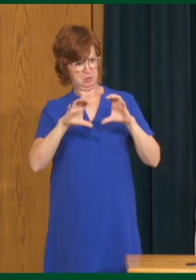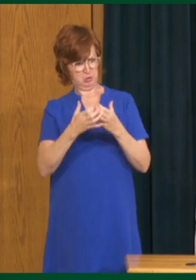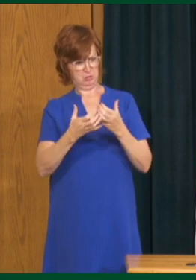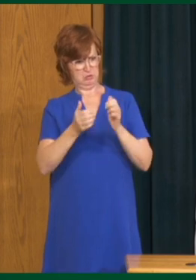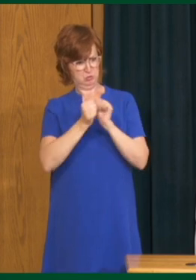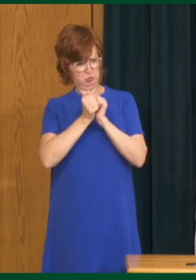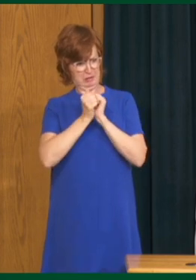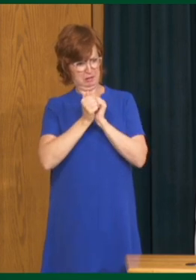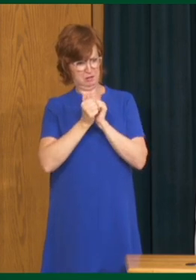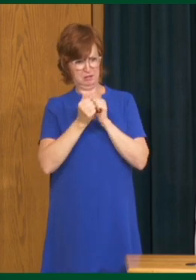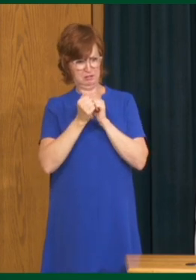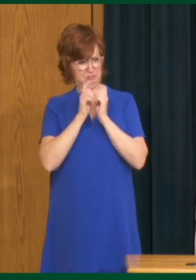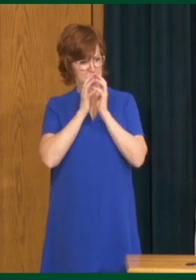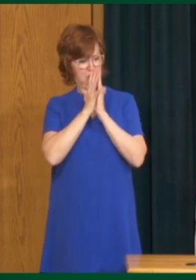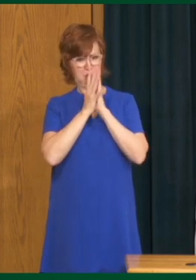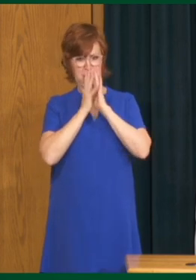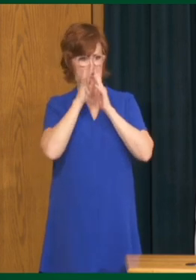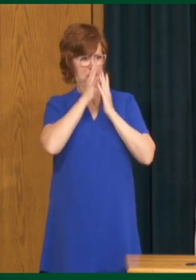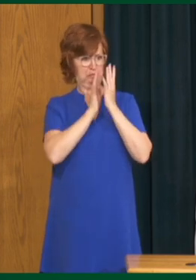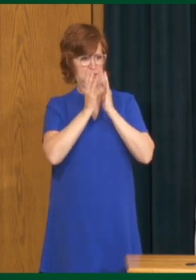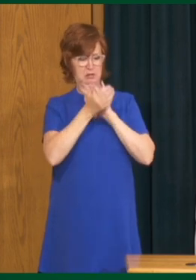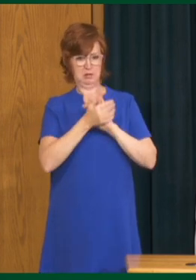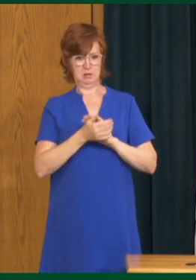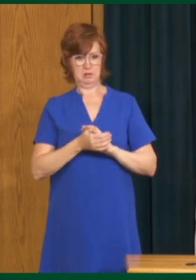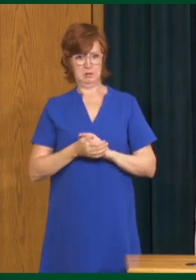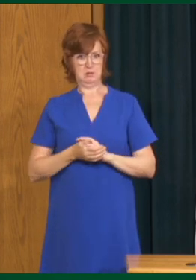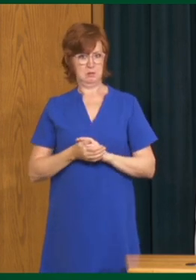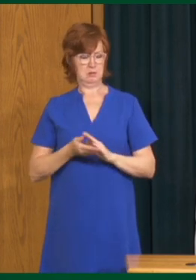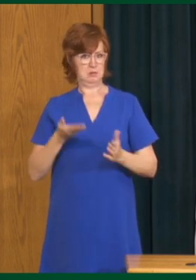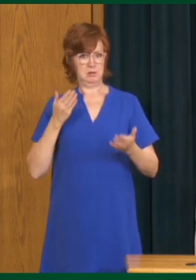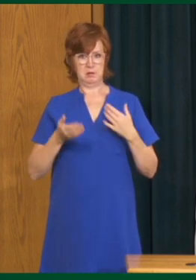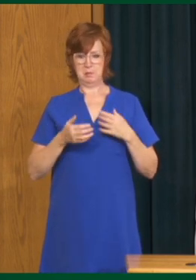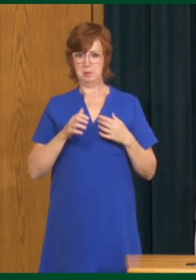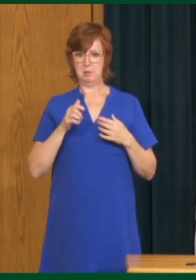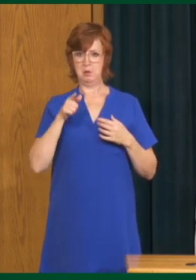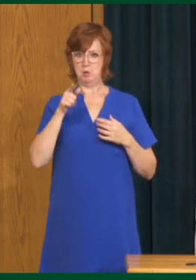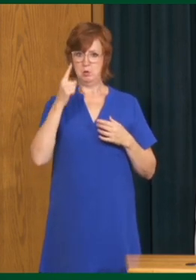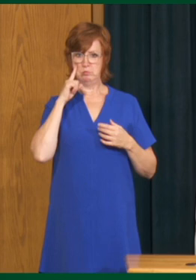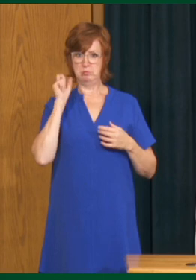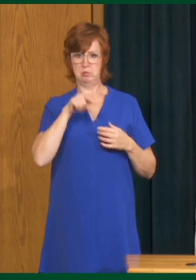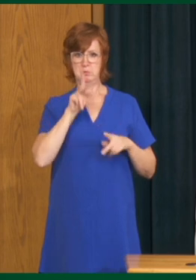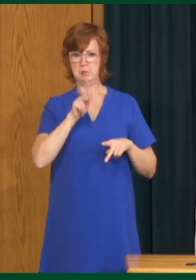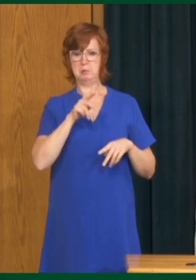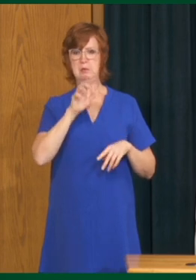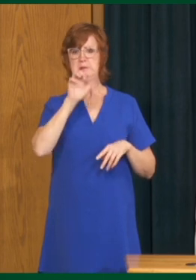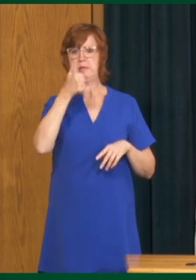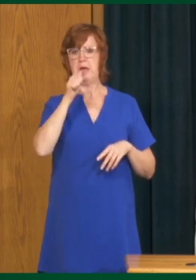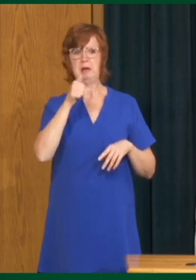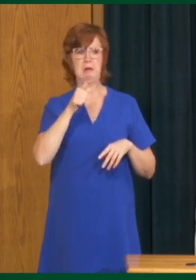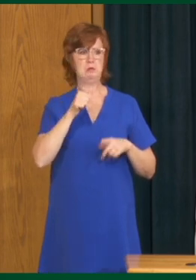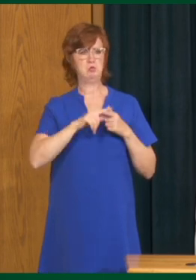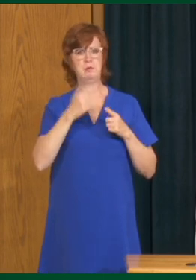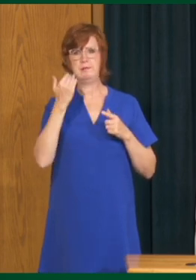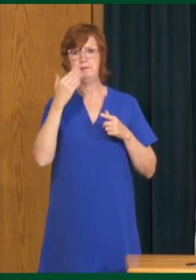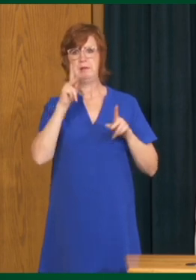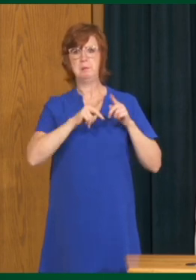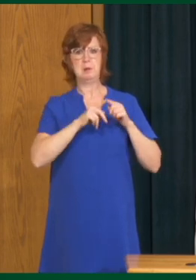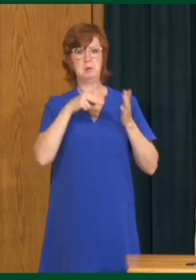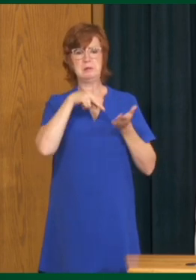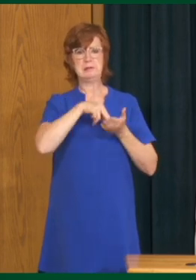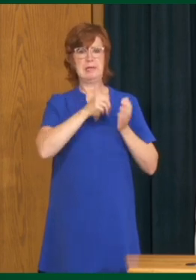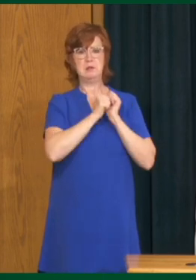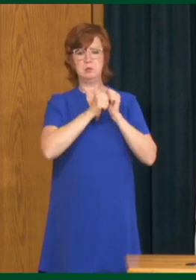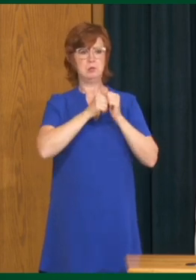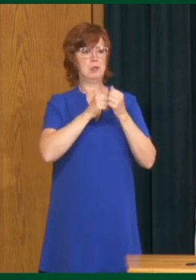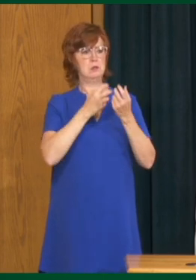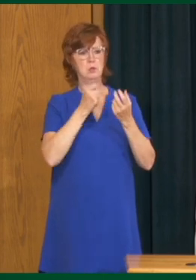you're out and about, you see maybe 10, 15 people. Maybe they're part of a virtual household, so you can be close together. So I think we have to understand that people may be